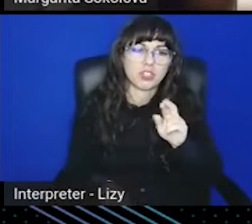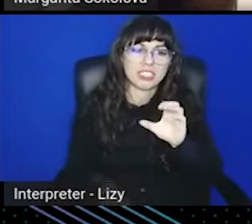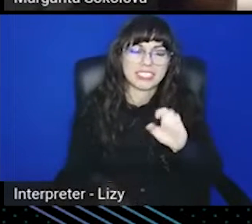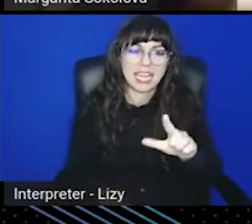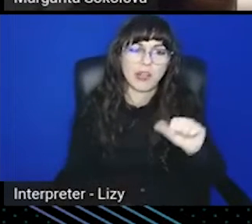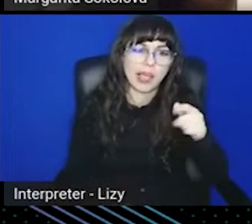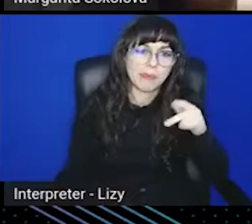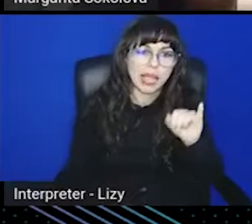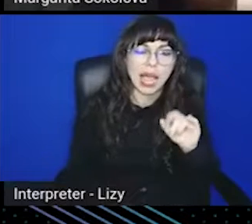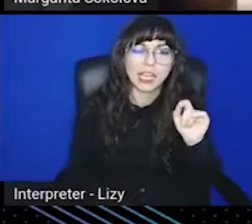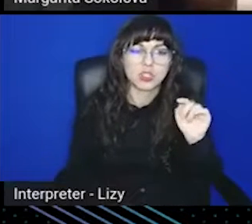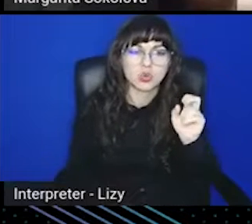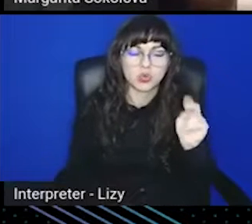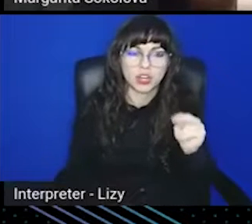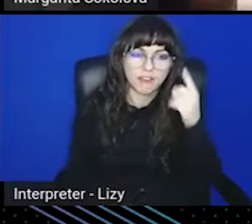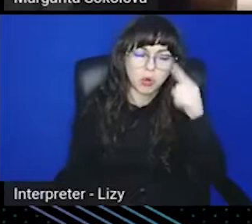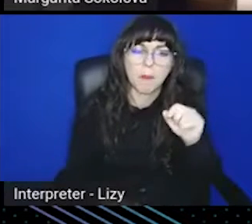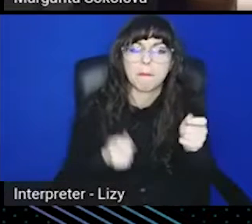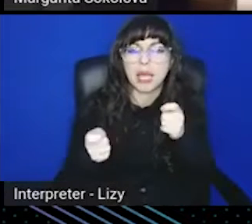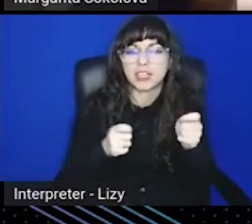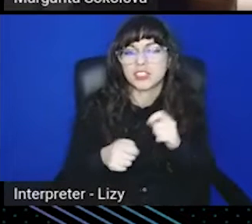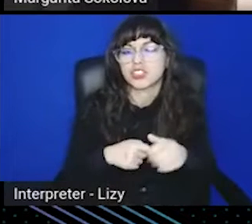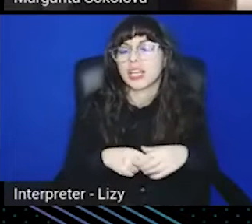the Vercel project and deployments.